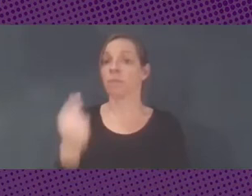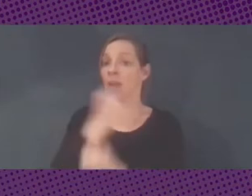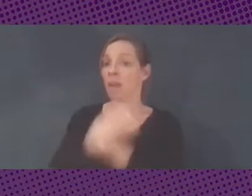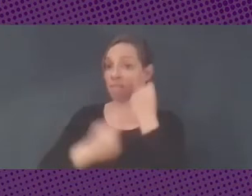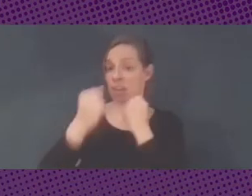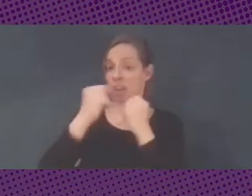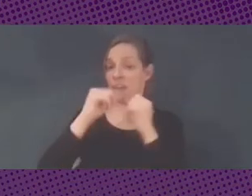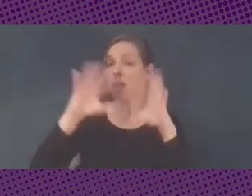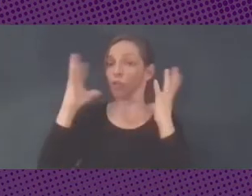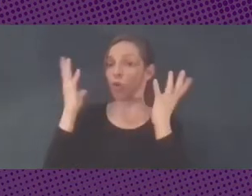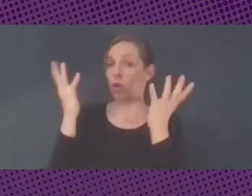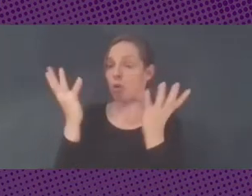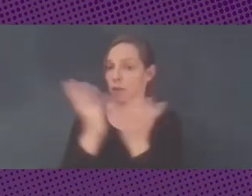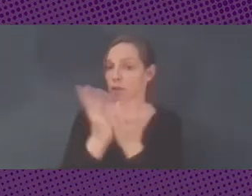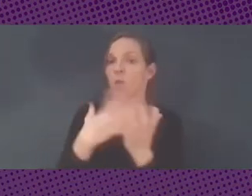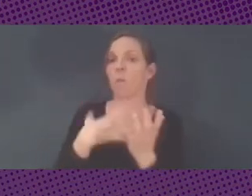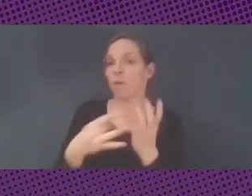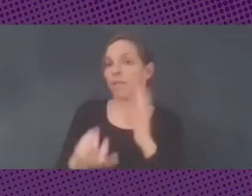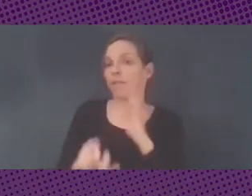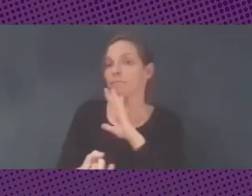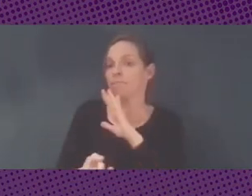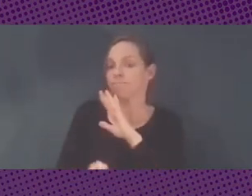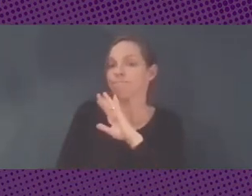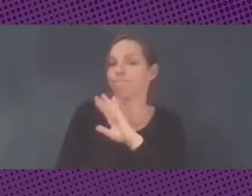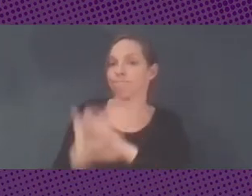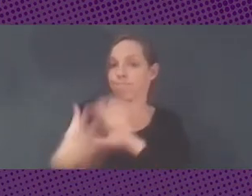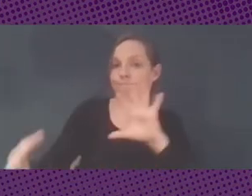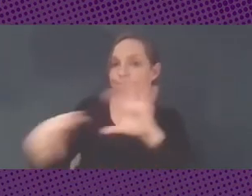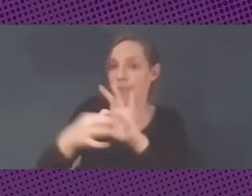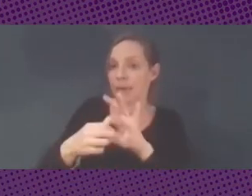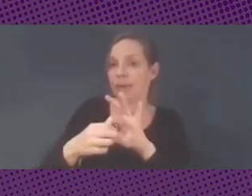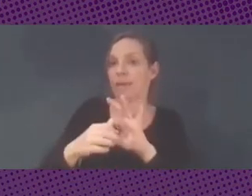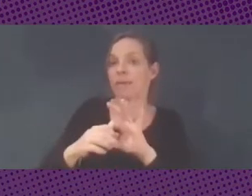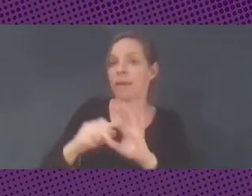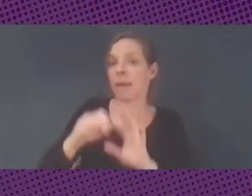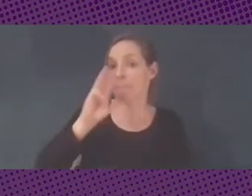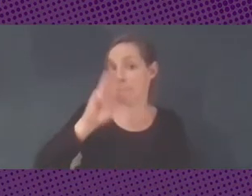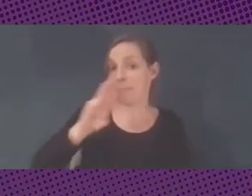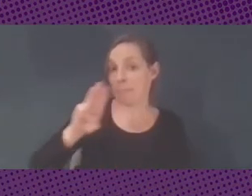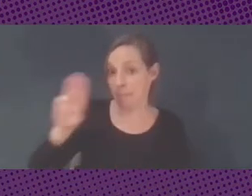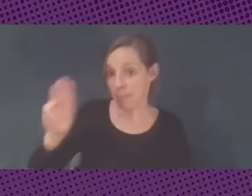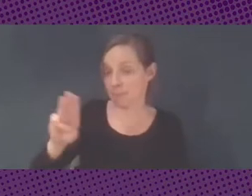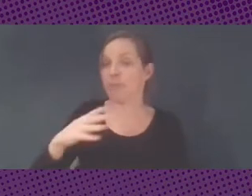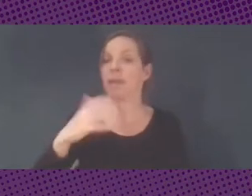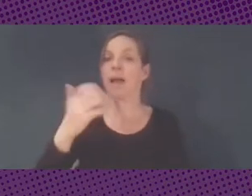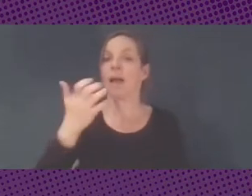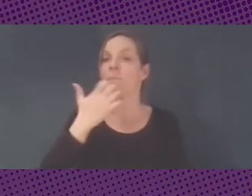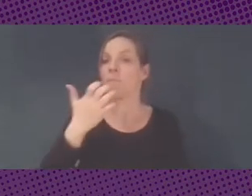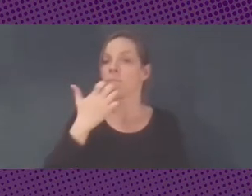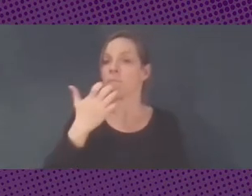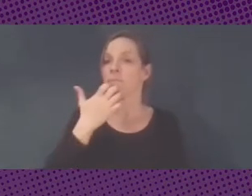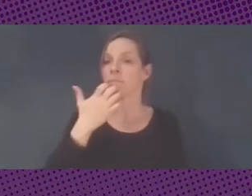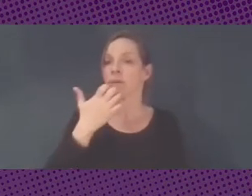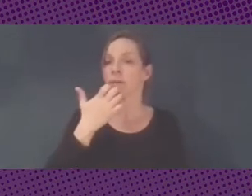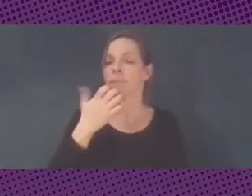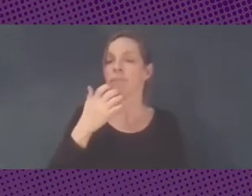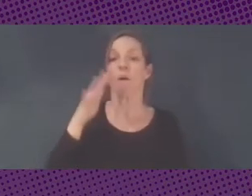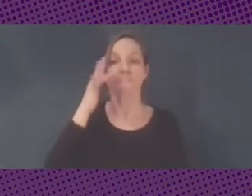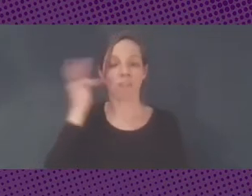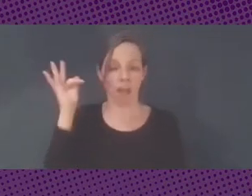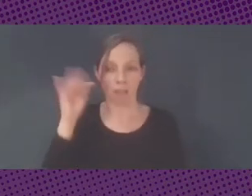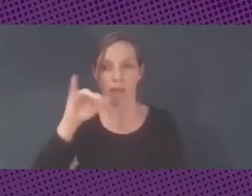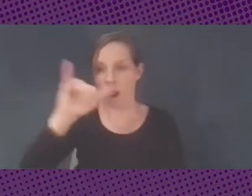And for example, the French asset manager Meridium does so not only in Spanish